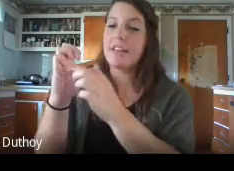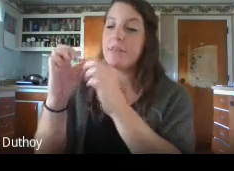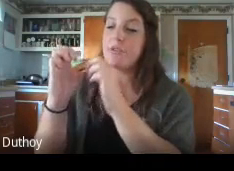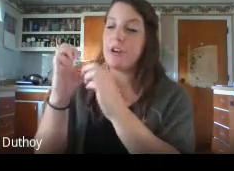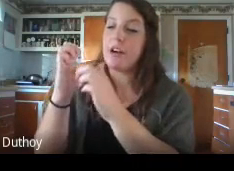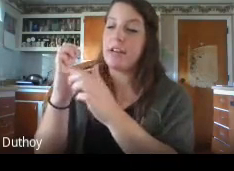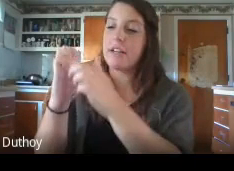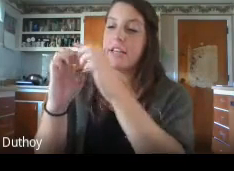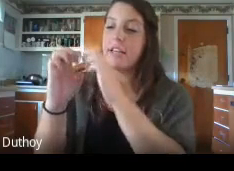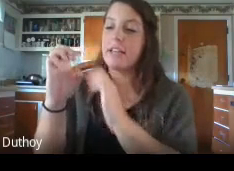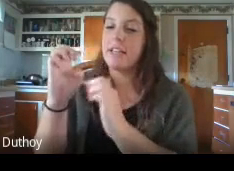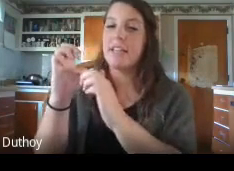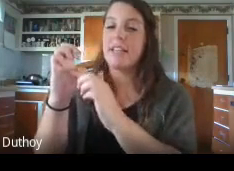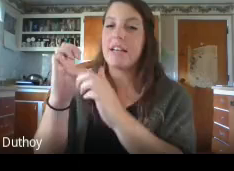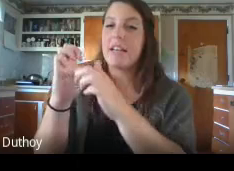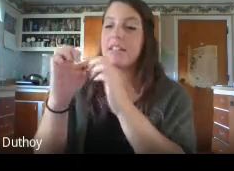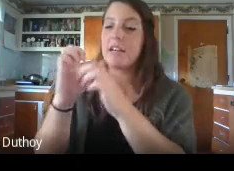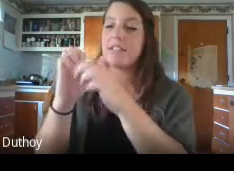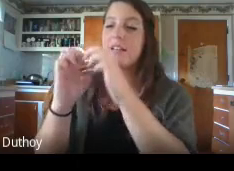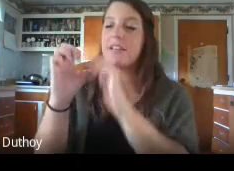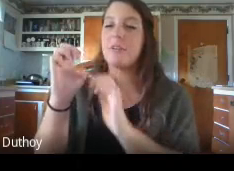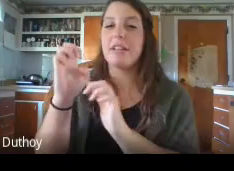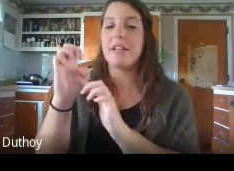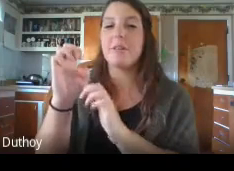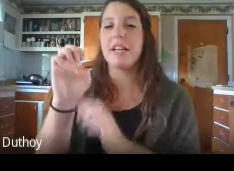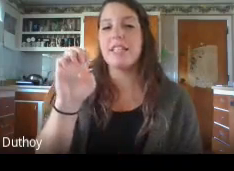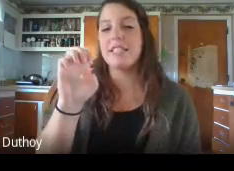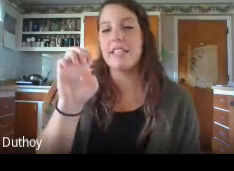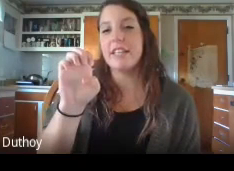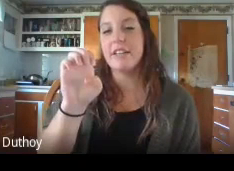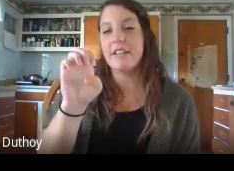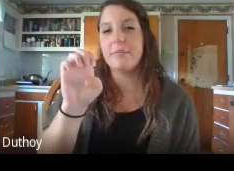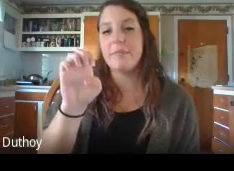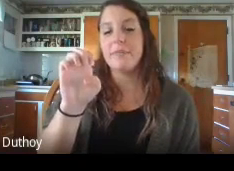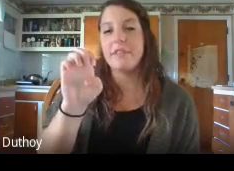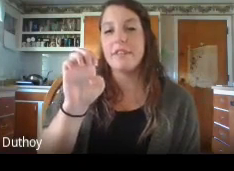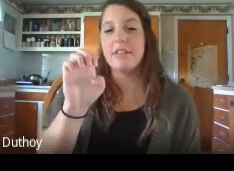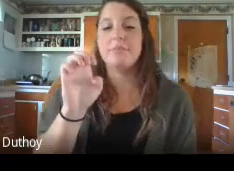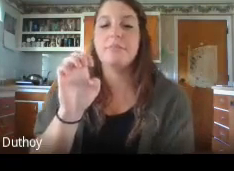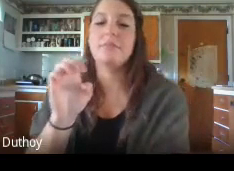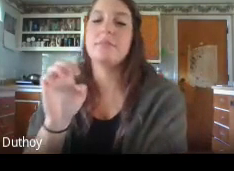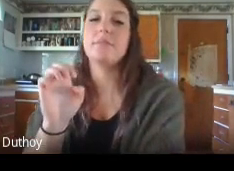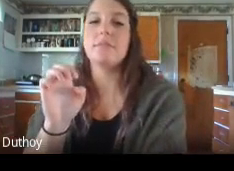about it, the way you draw a letter E does look a little bit like a lowercase e.